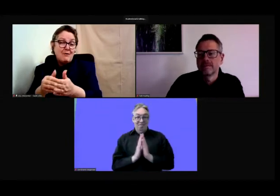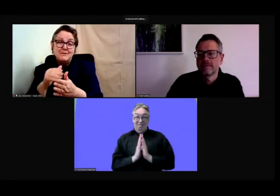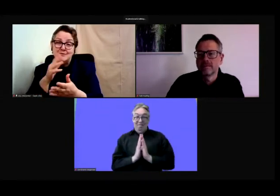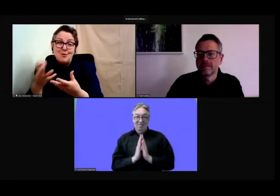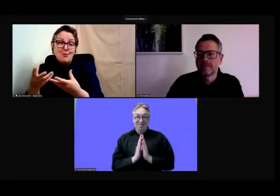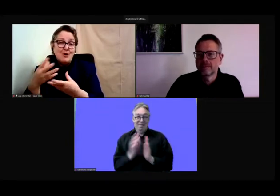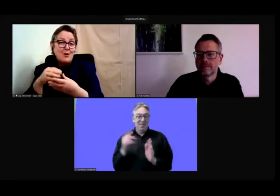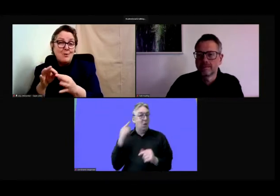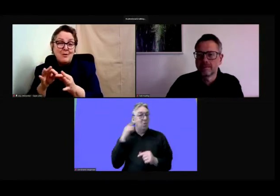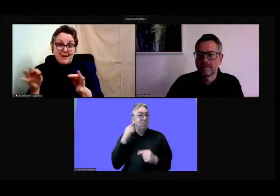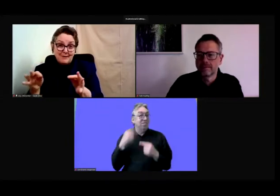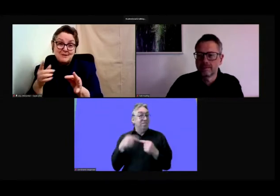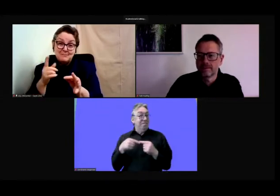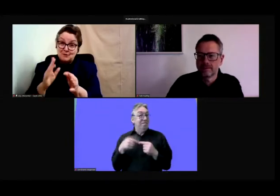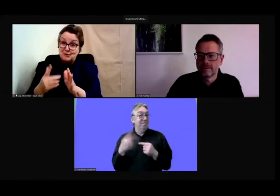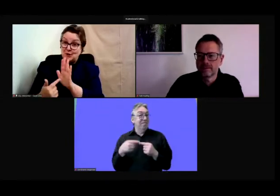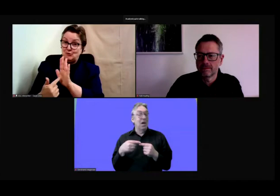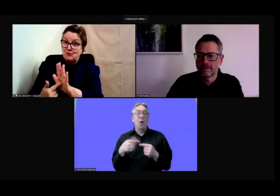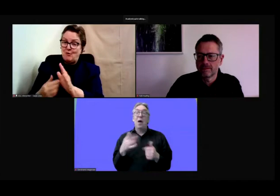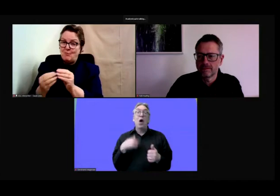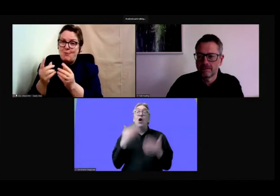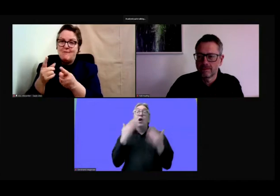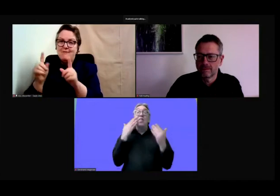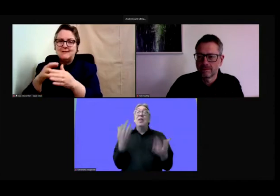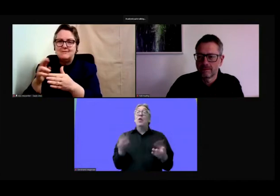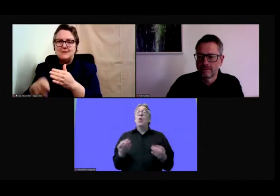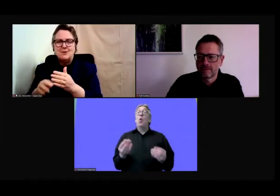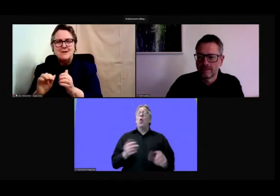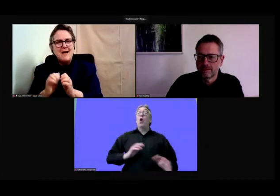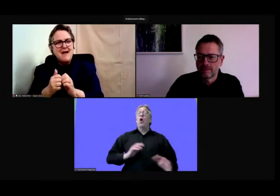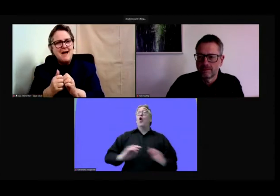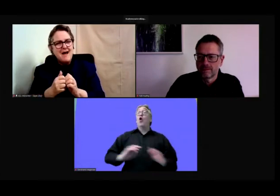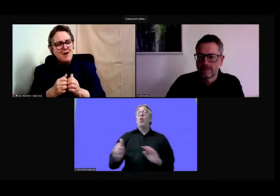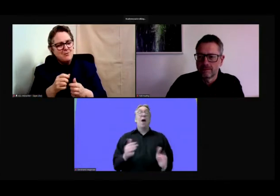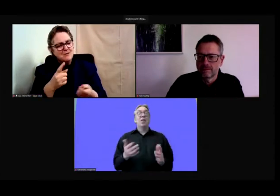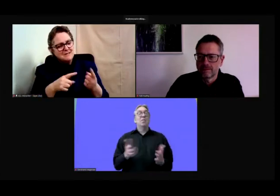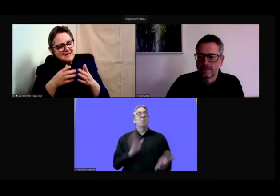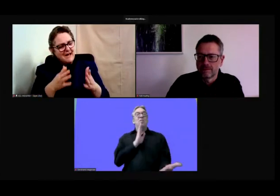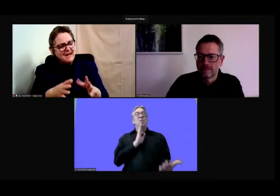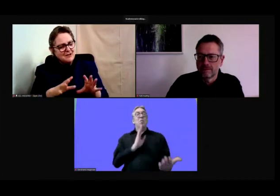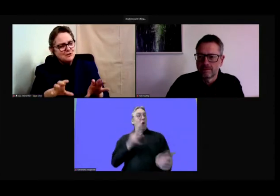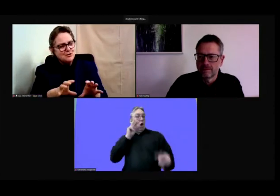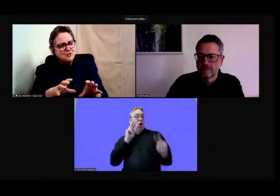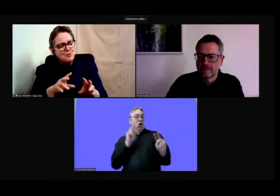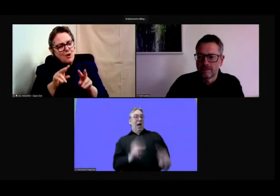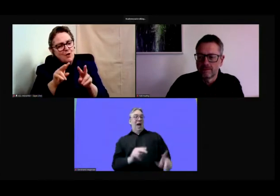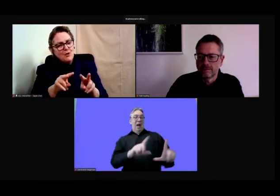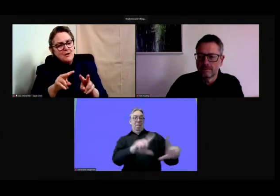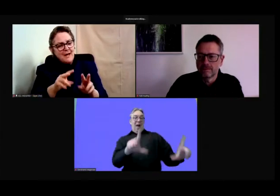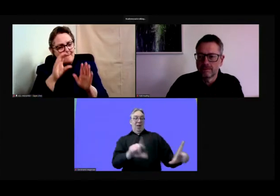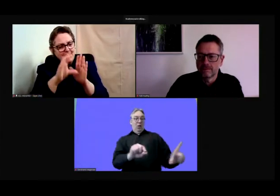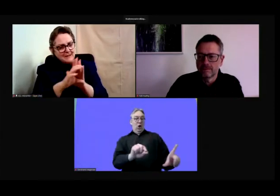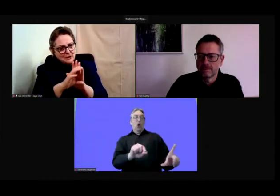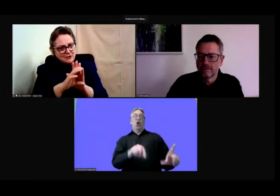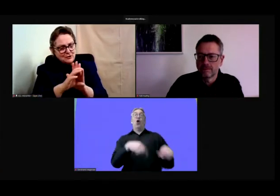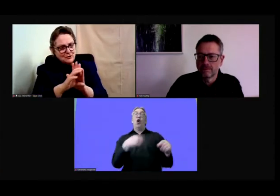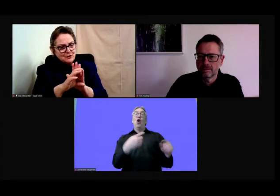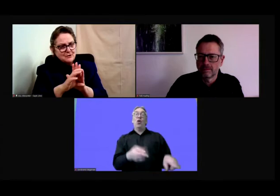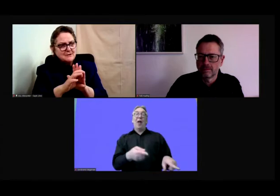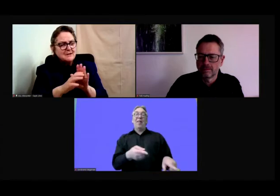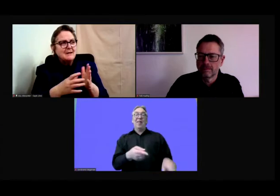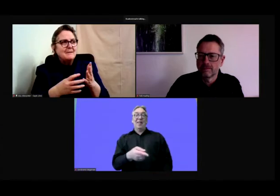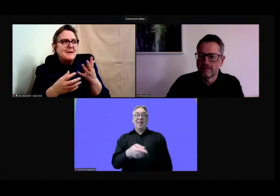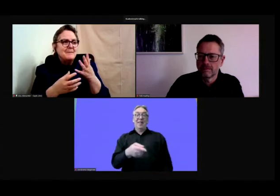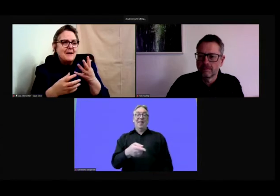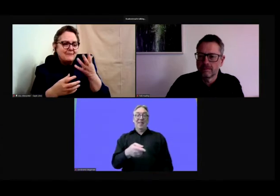more effective. I don't know how signers will do looking at pictures. Maybe they have to remember them and then they need to count with their hands, 1,